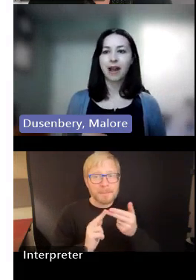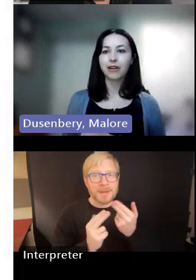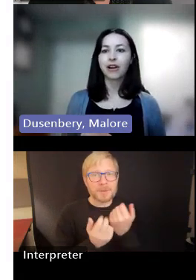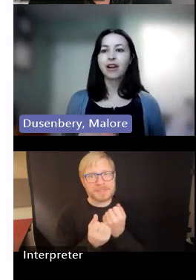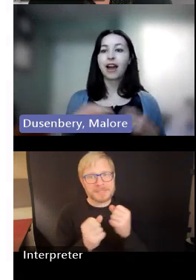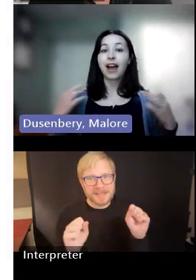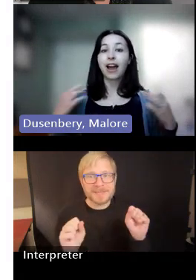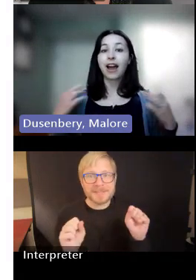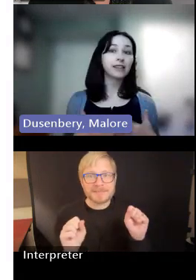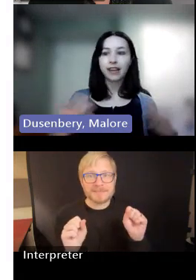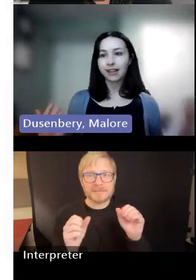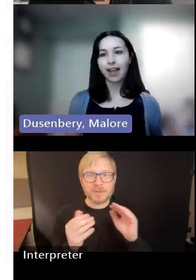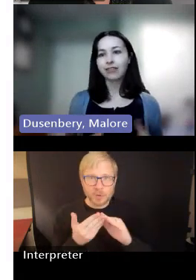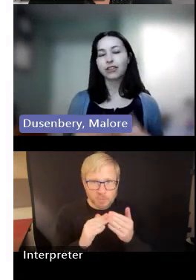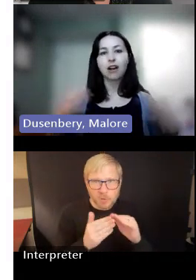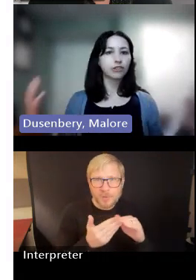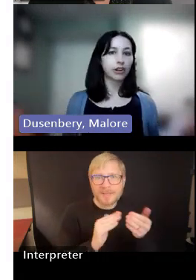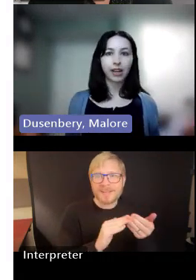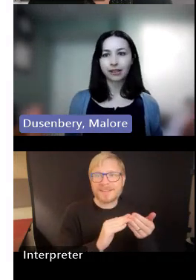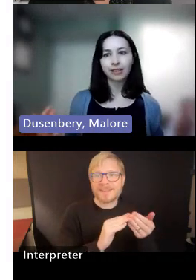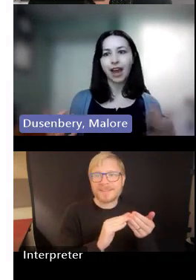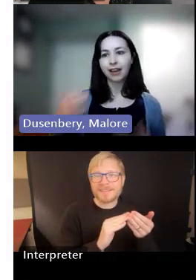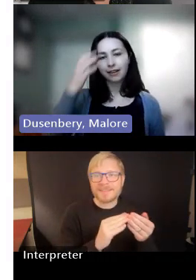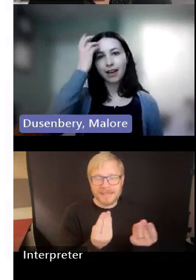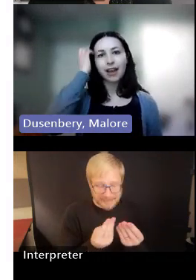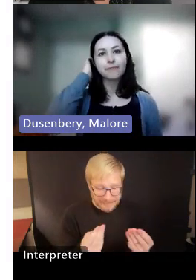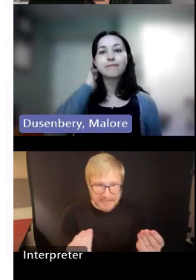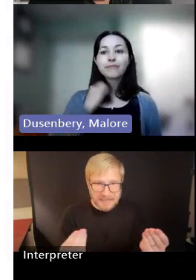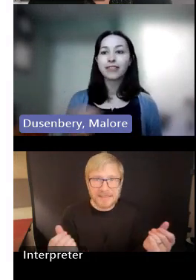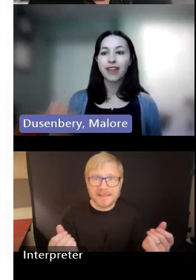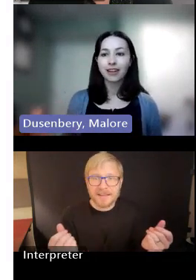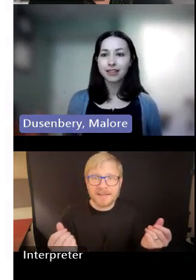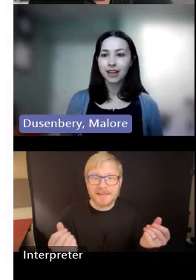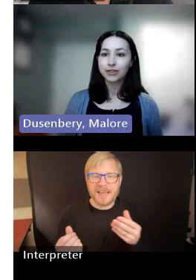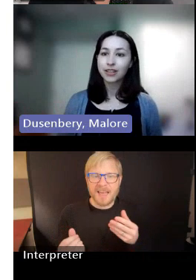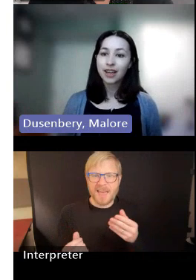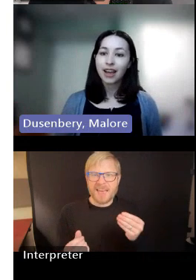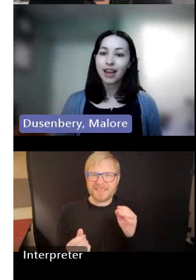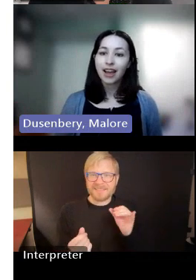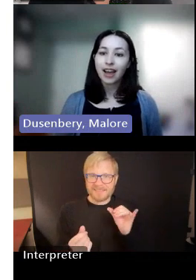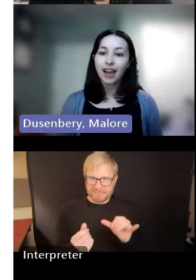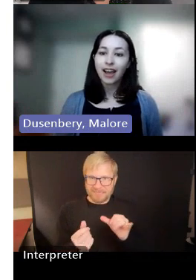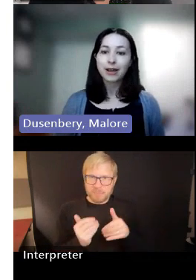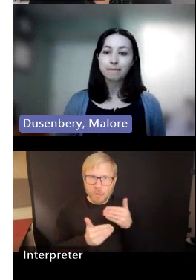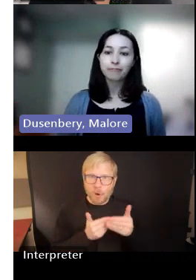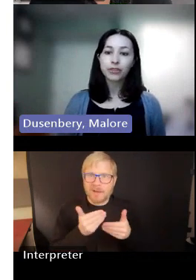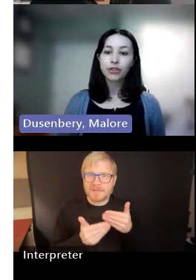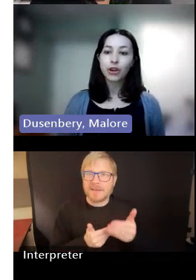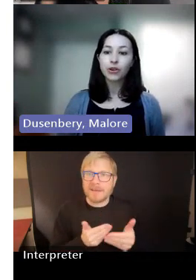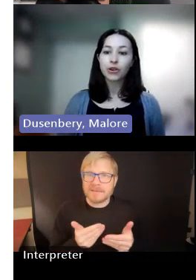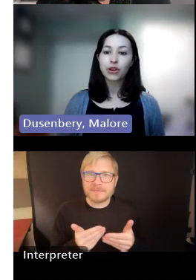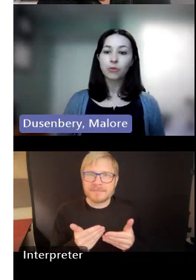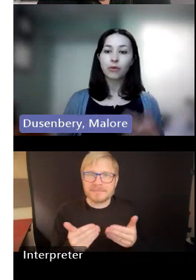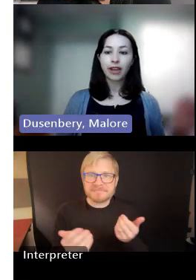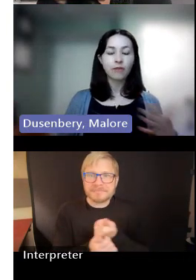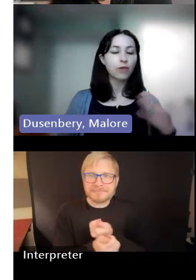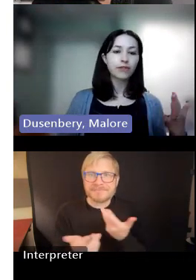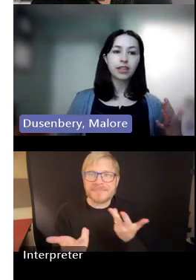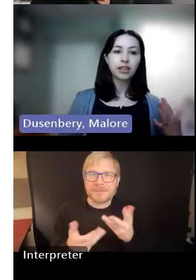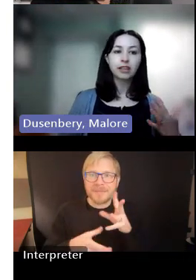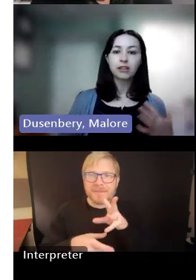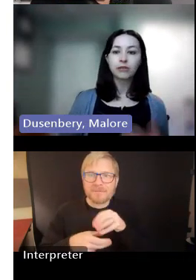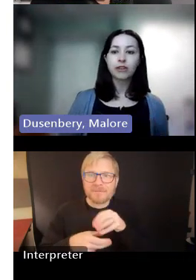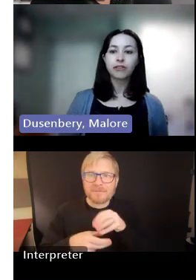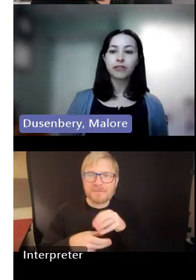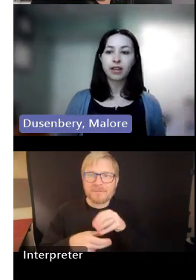study about healing and the long journey that entails. So, again, one of